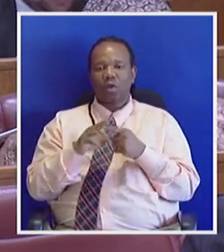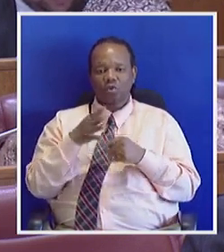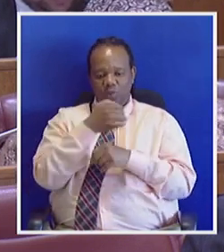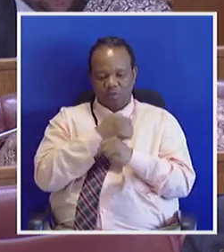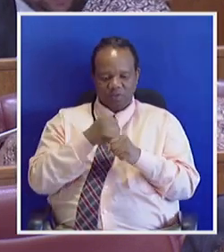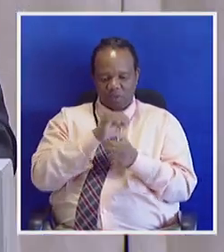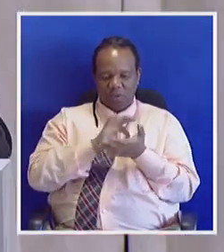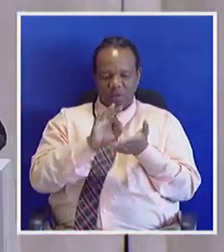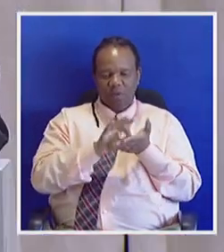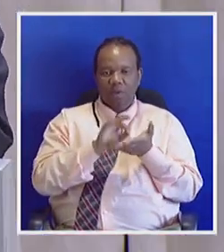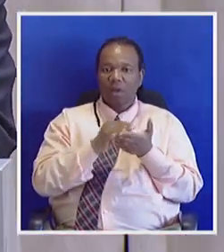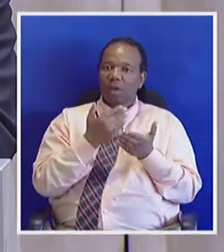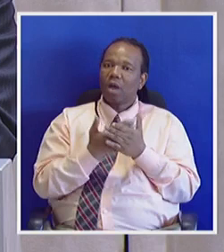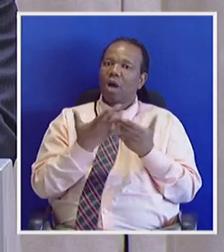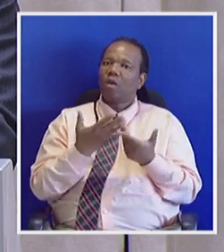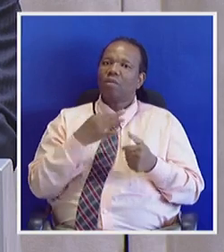Deputy President.